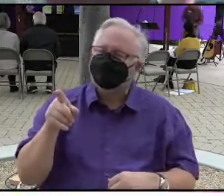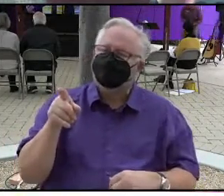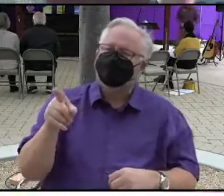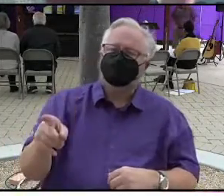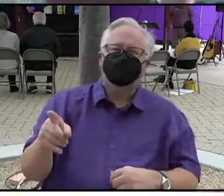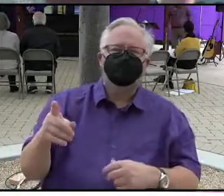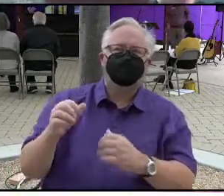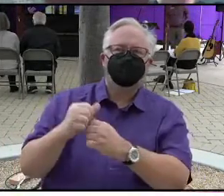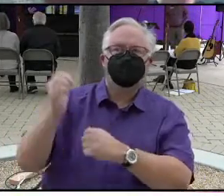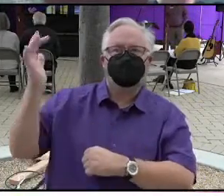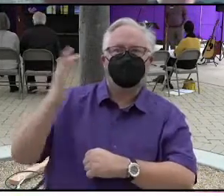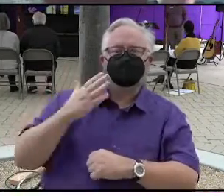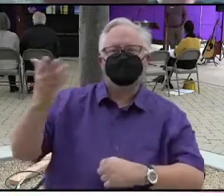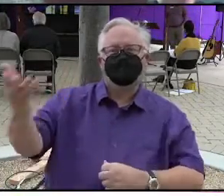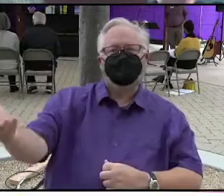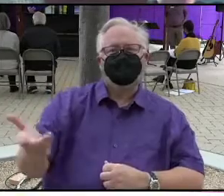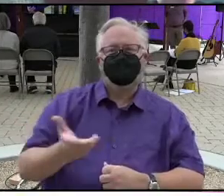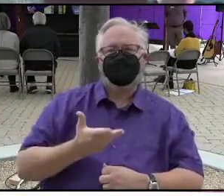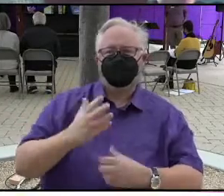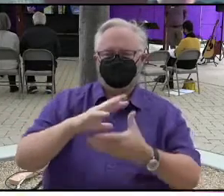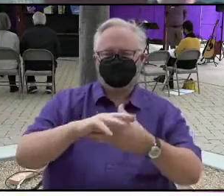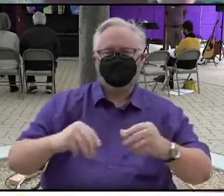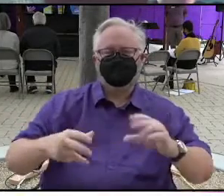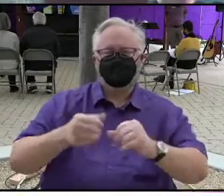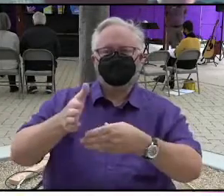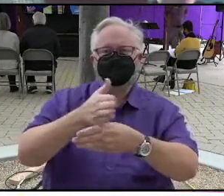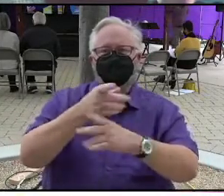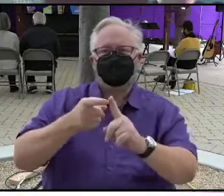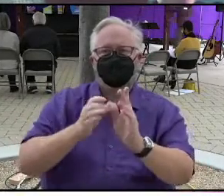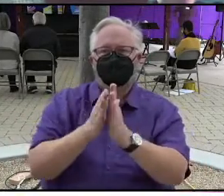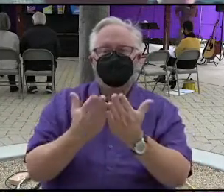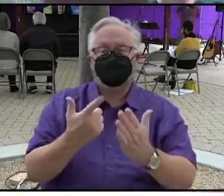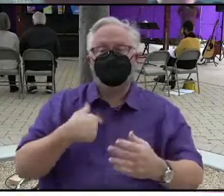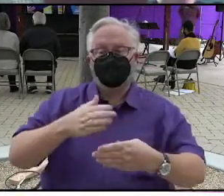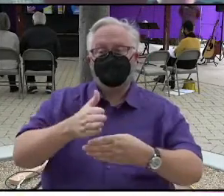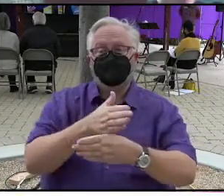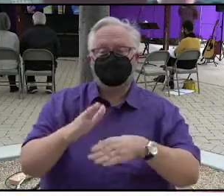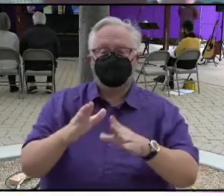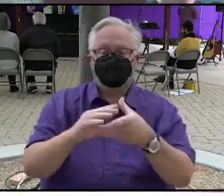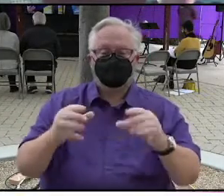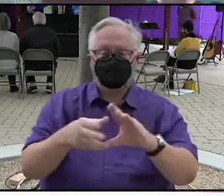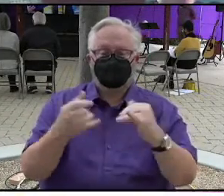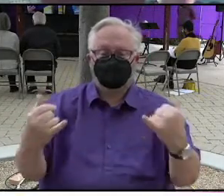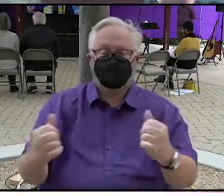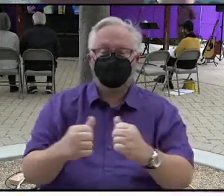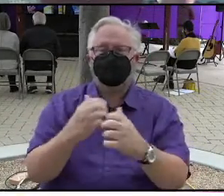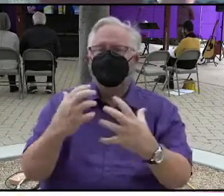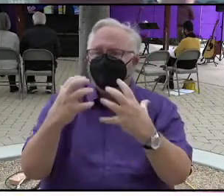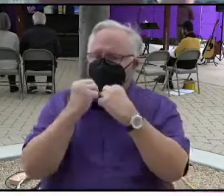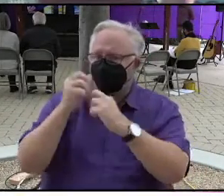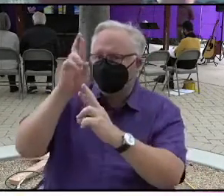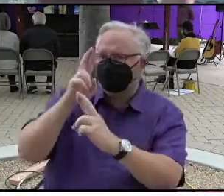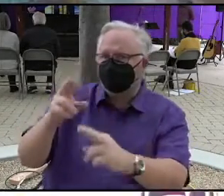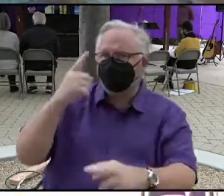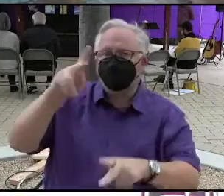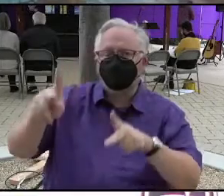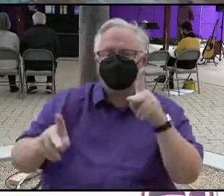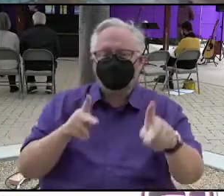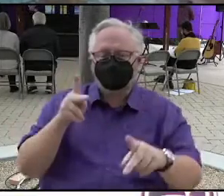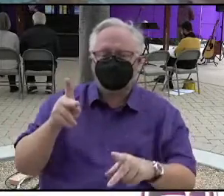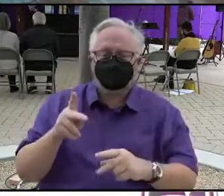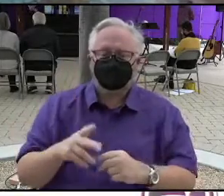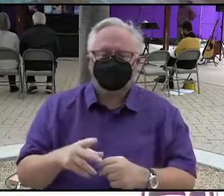graciously invites the sharing of stories from her book. We share this story today with care and respect for the people to